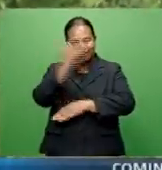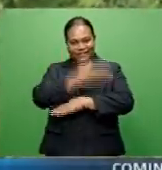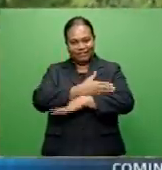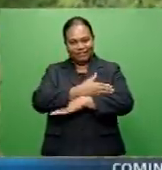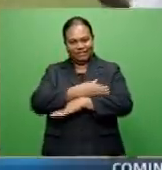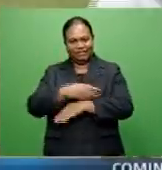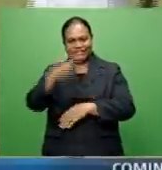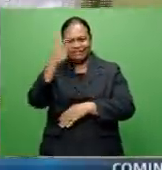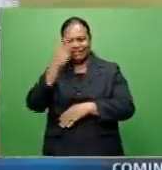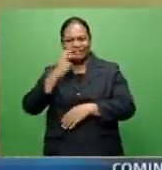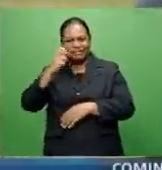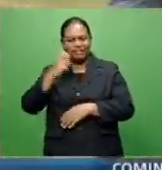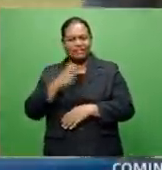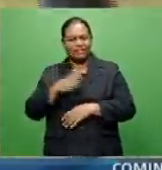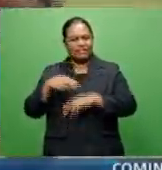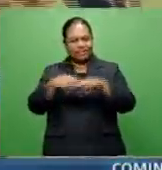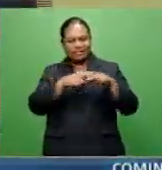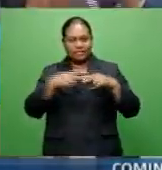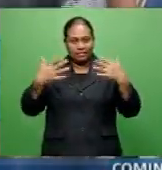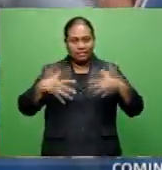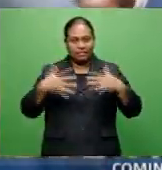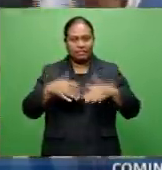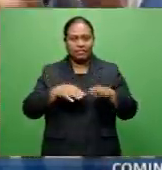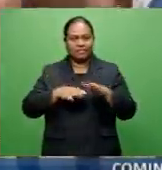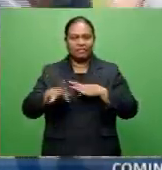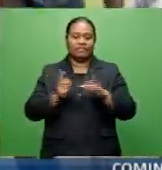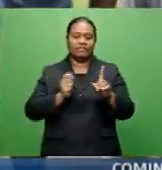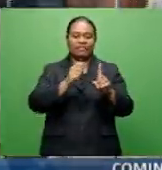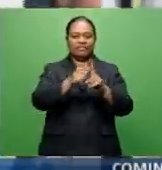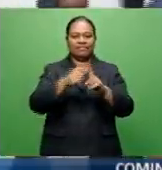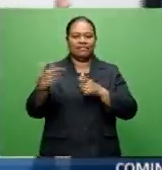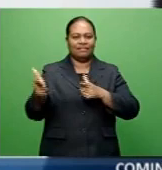former Fiji Warriors speedster targets 7th.